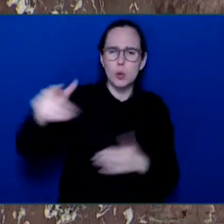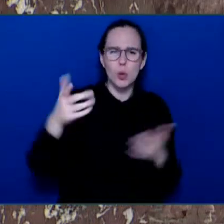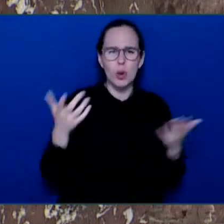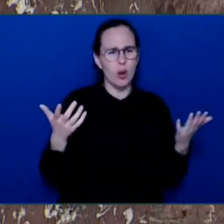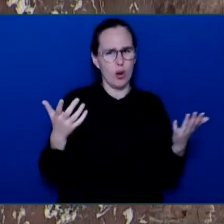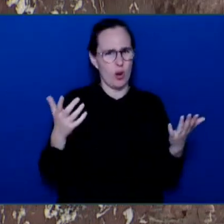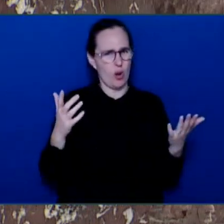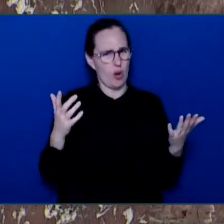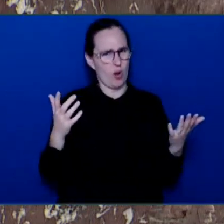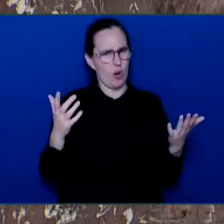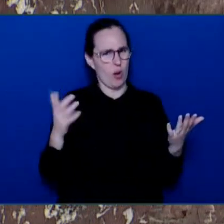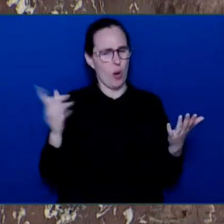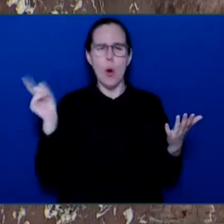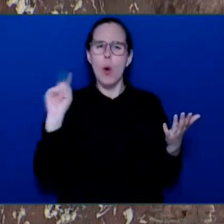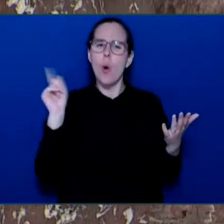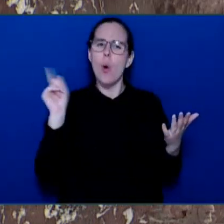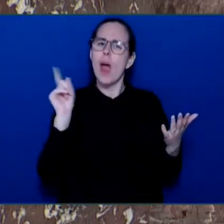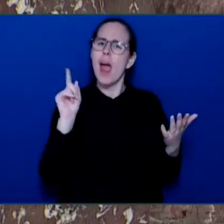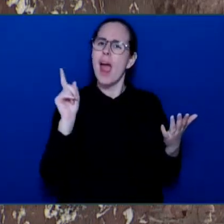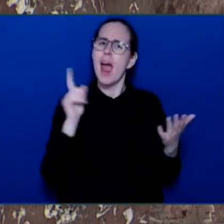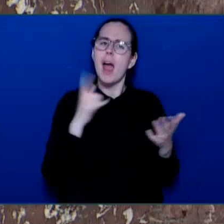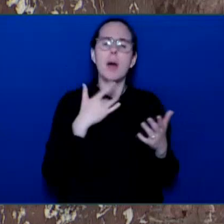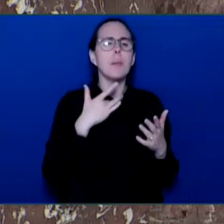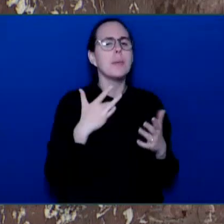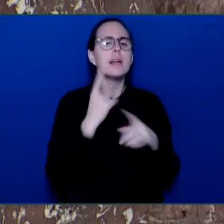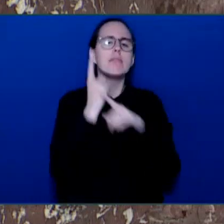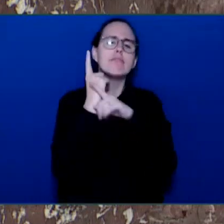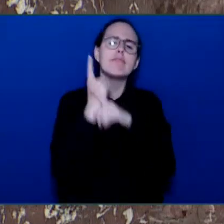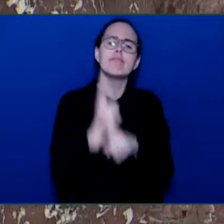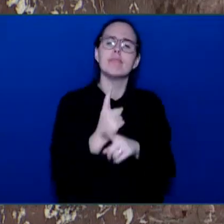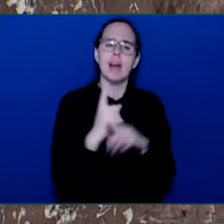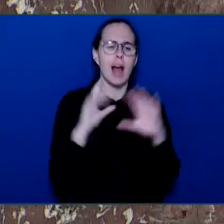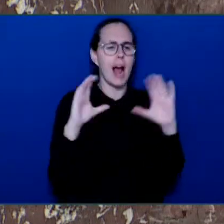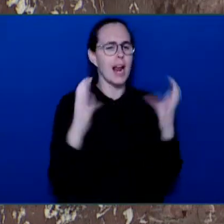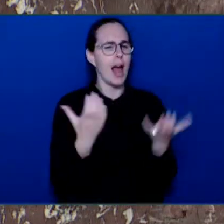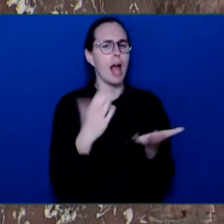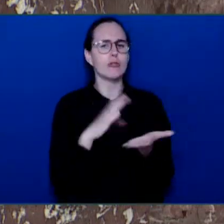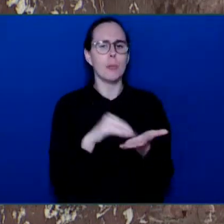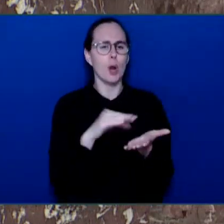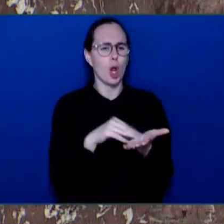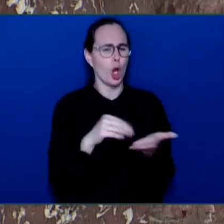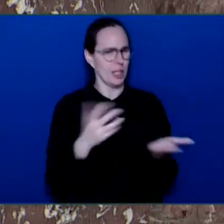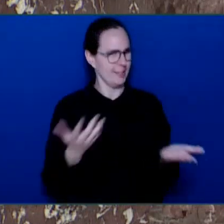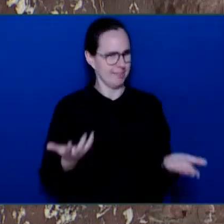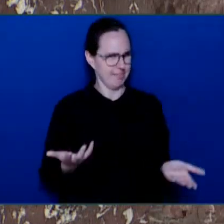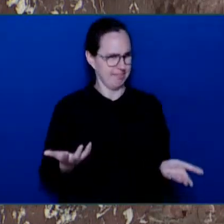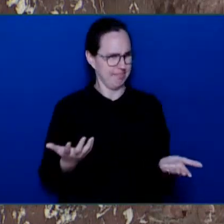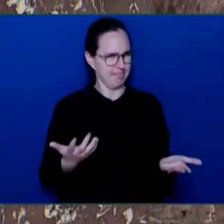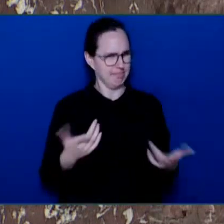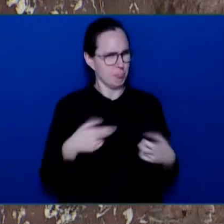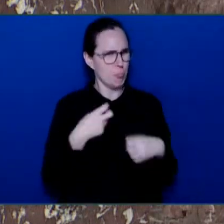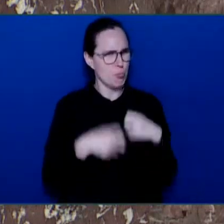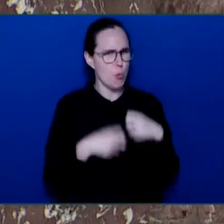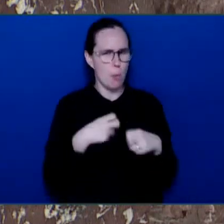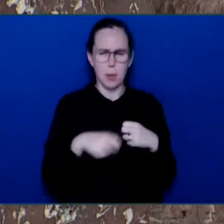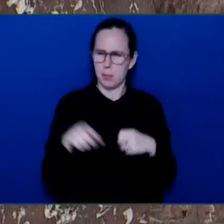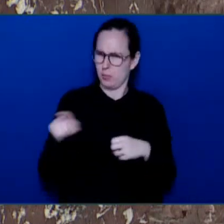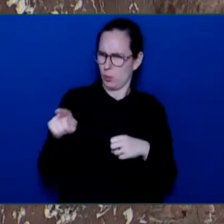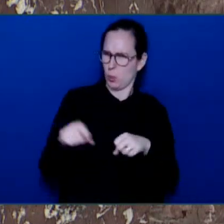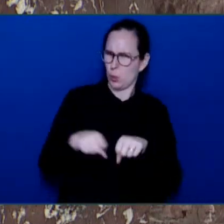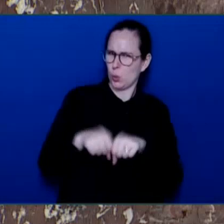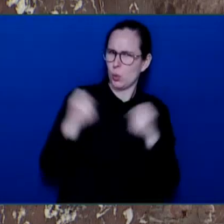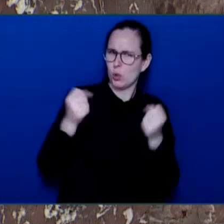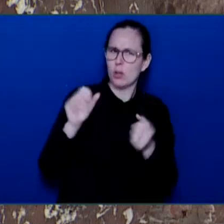Premier, how can he excuse his abject failure to deliver on his promises to parents, and will he outright reject